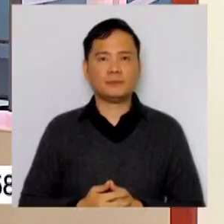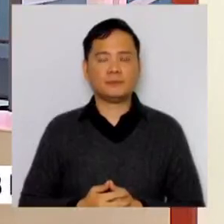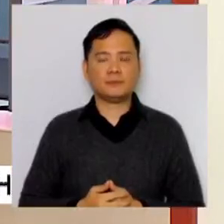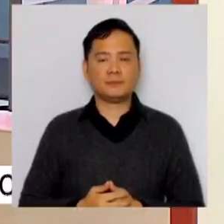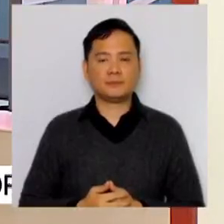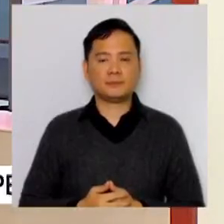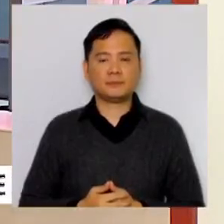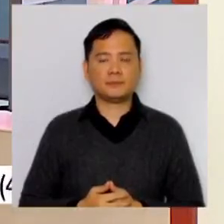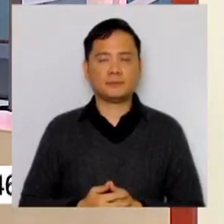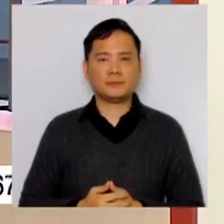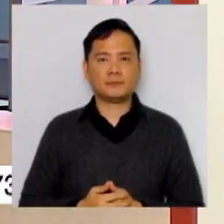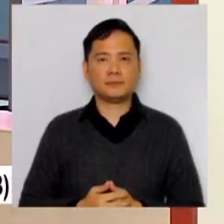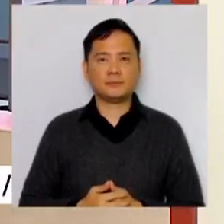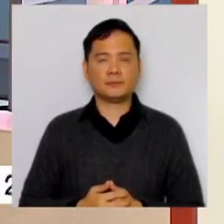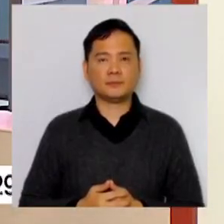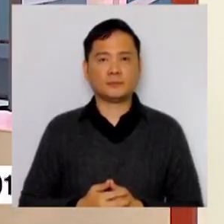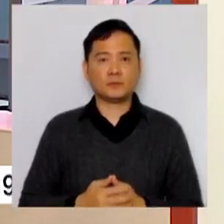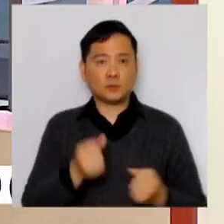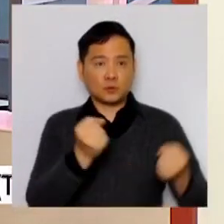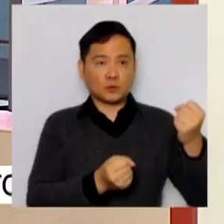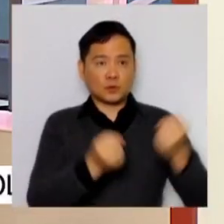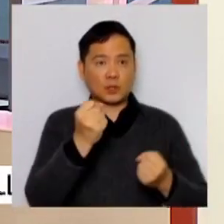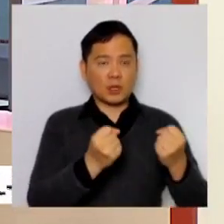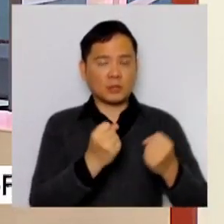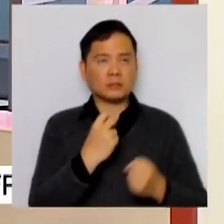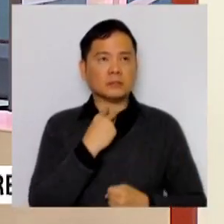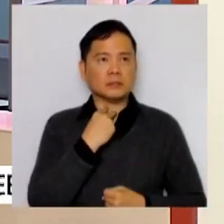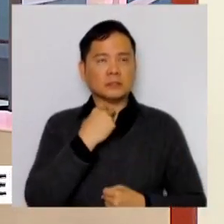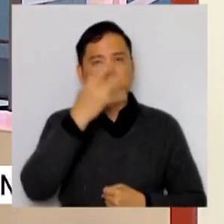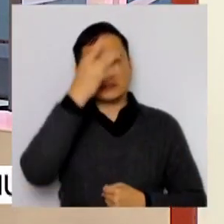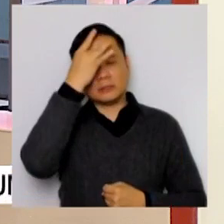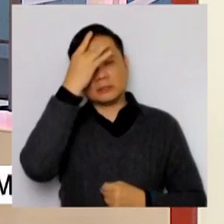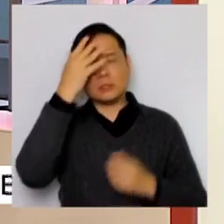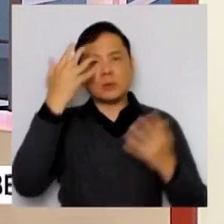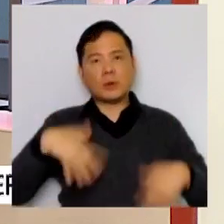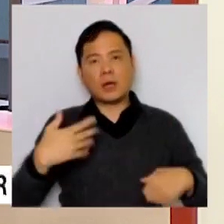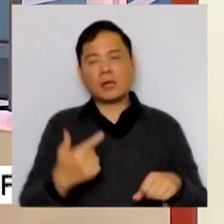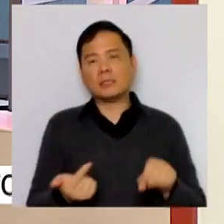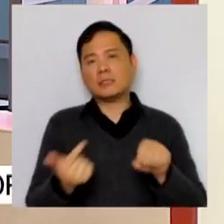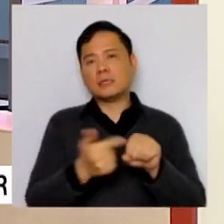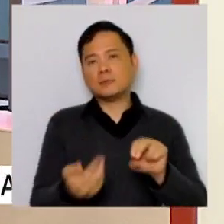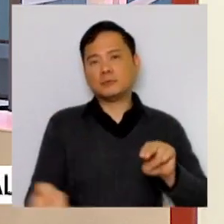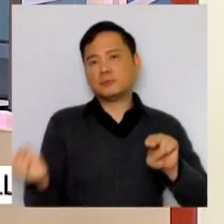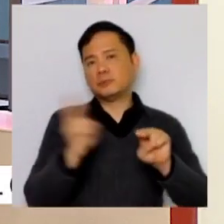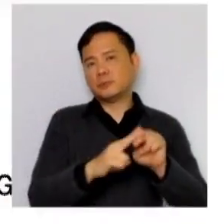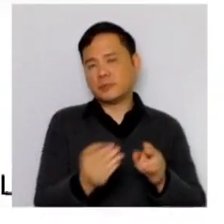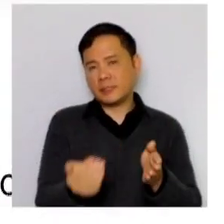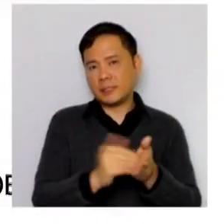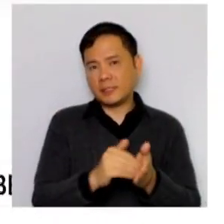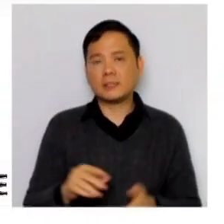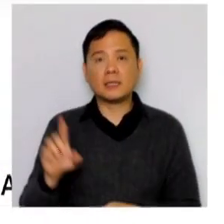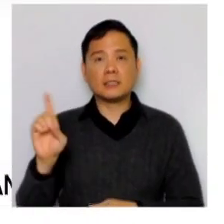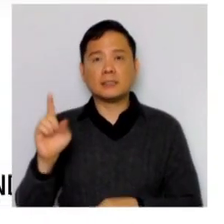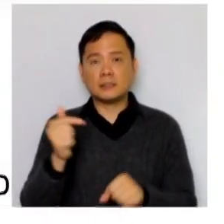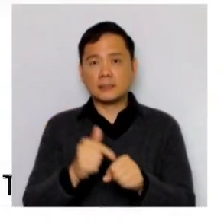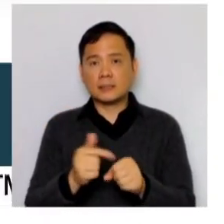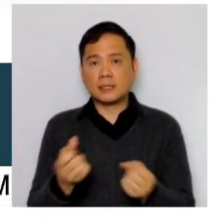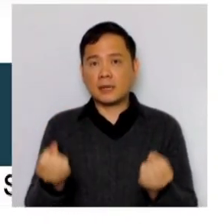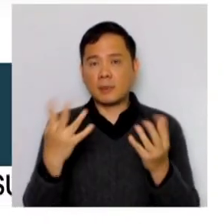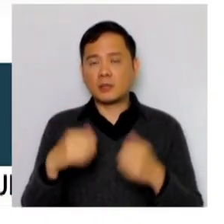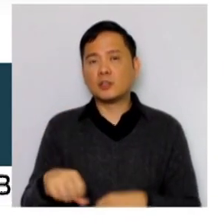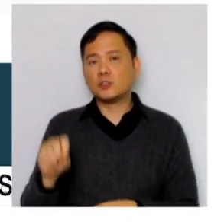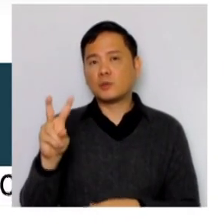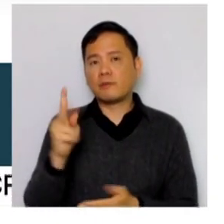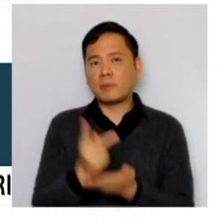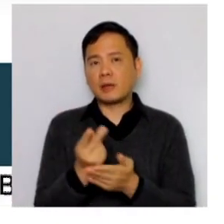No reprieve for motorists as another massive hike in local pump prices looms this week. Diesel prices may jump by up to 12